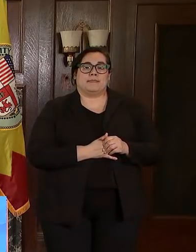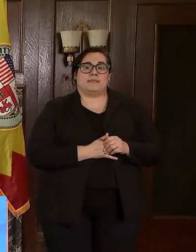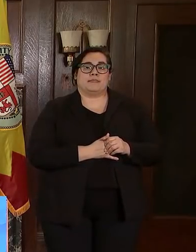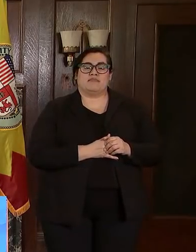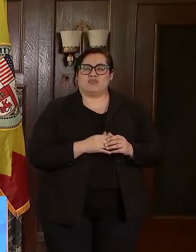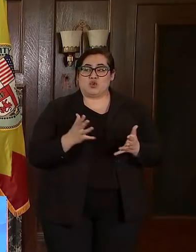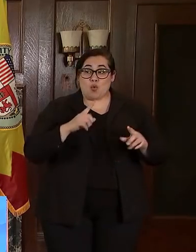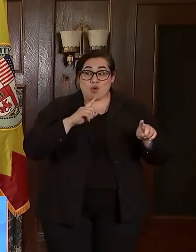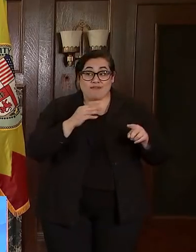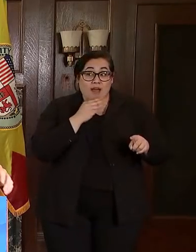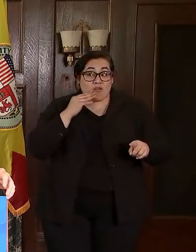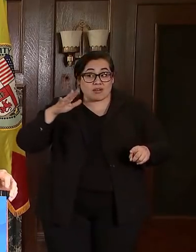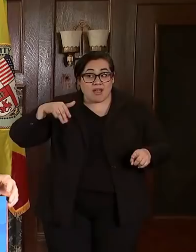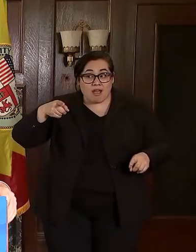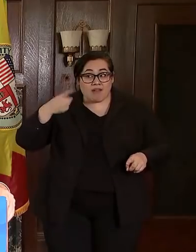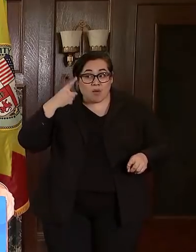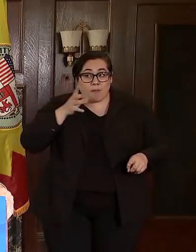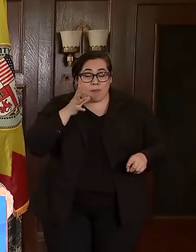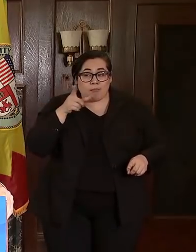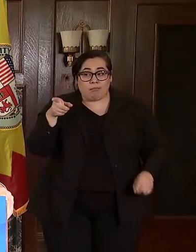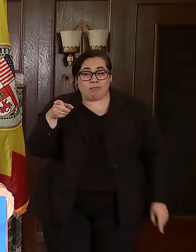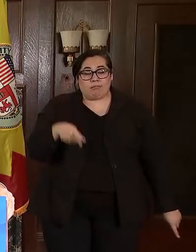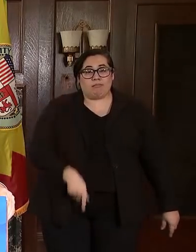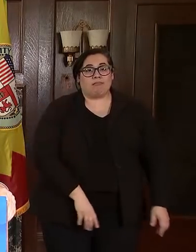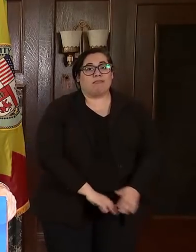Did you order your flowers yet for Mom?